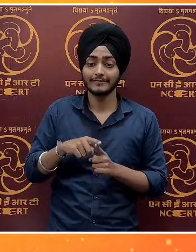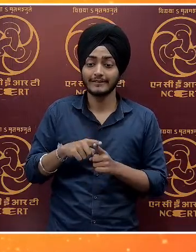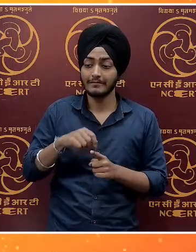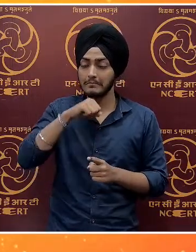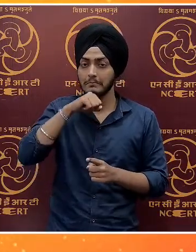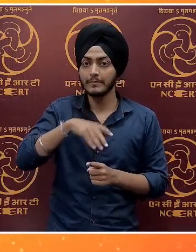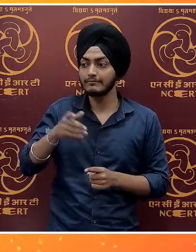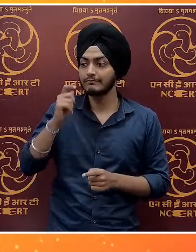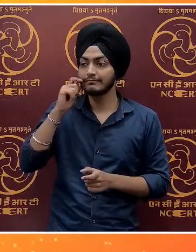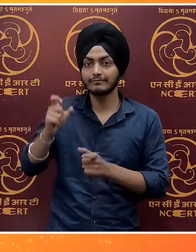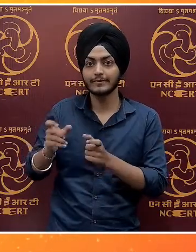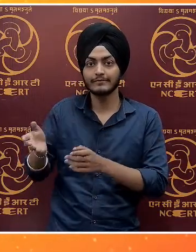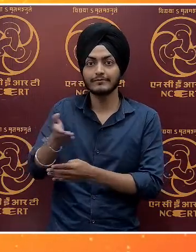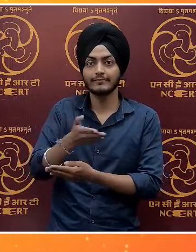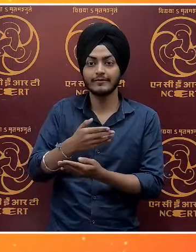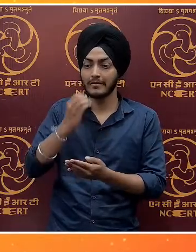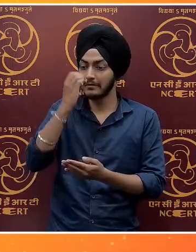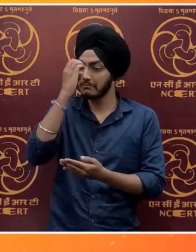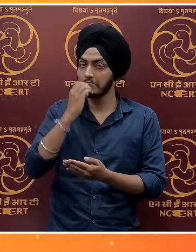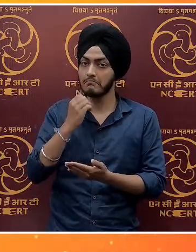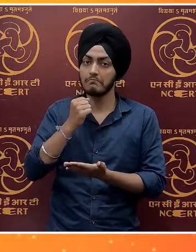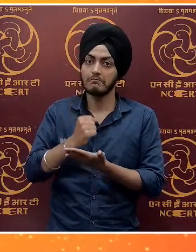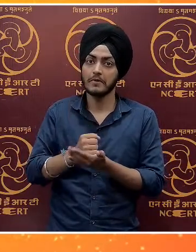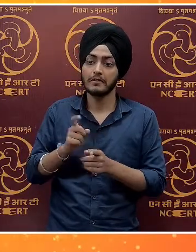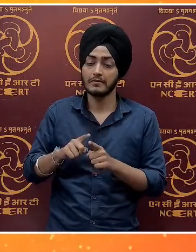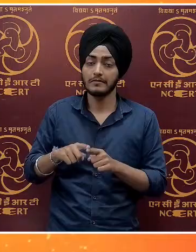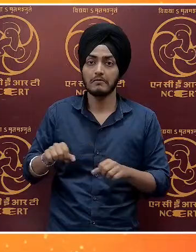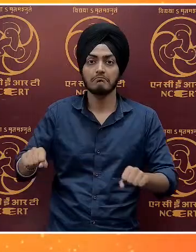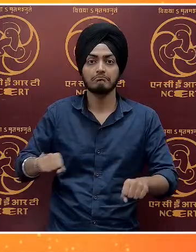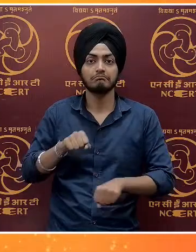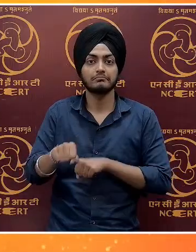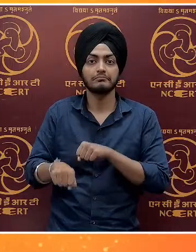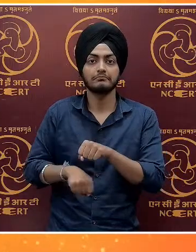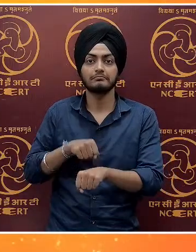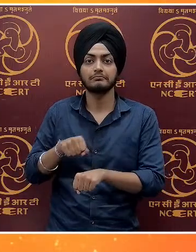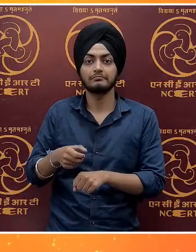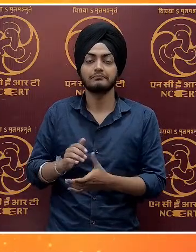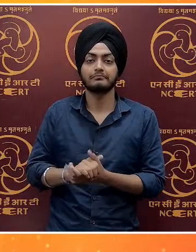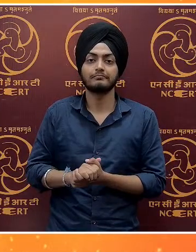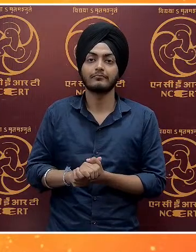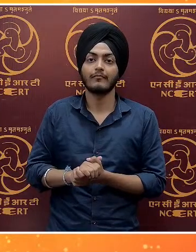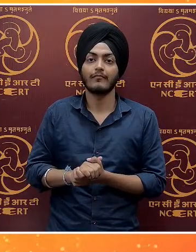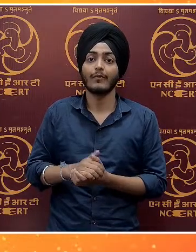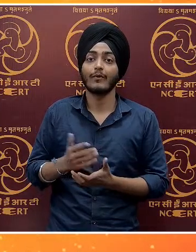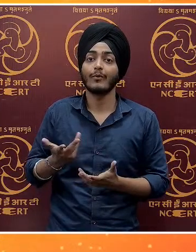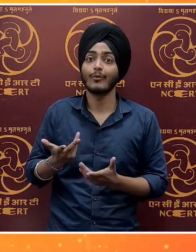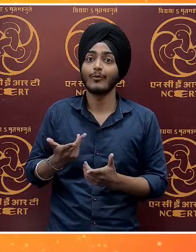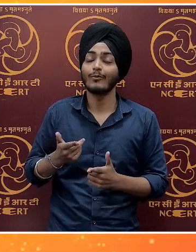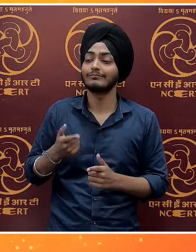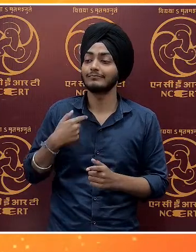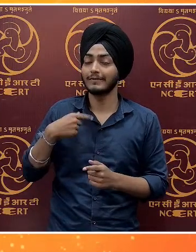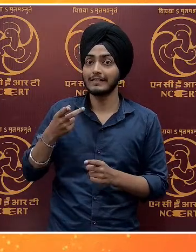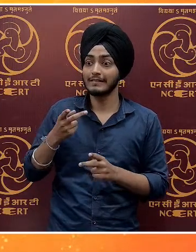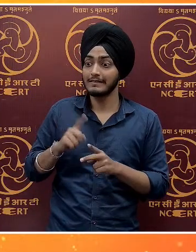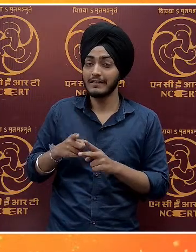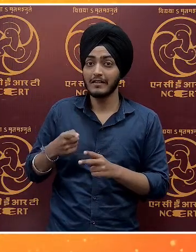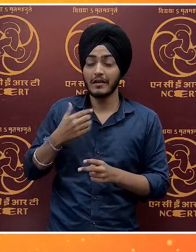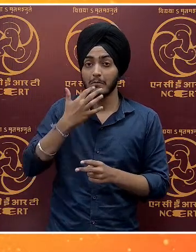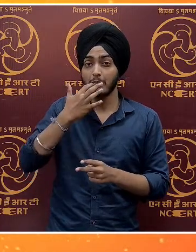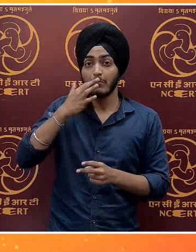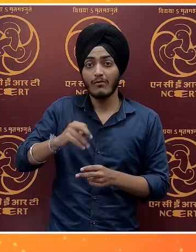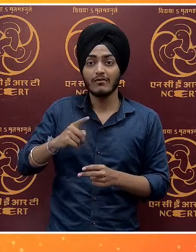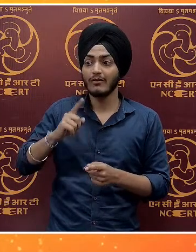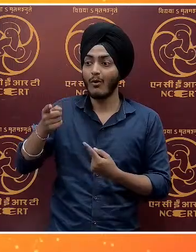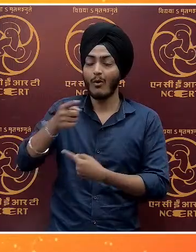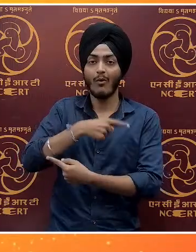wearing helmet here and making attentive to wear it also because it is very, very, very important